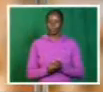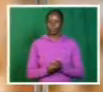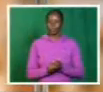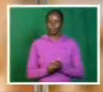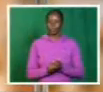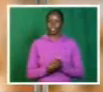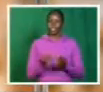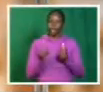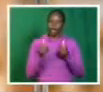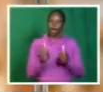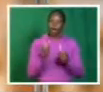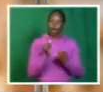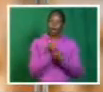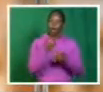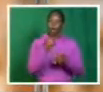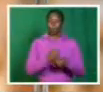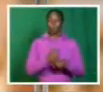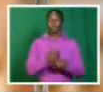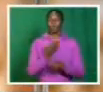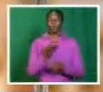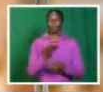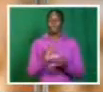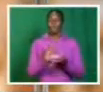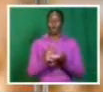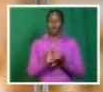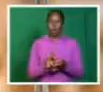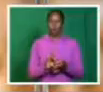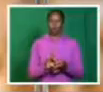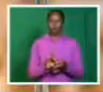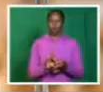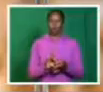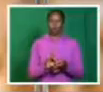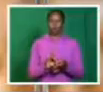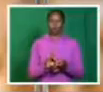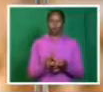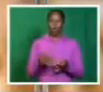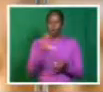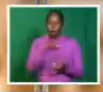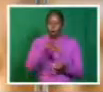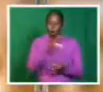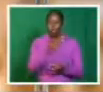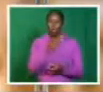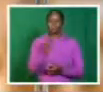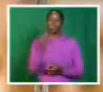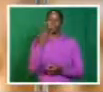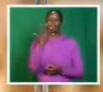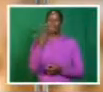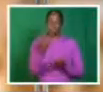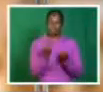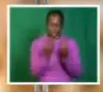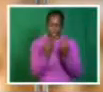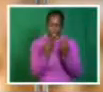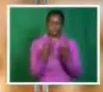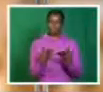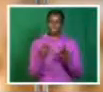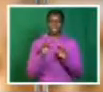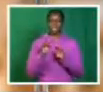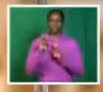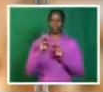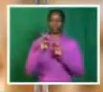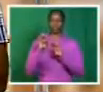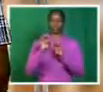Good day, viewers at home. A special greeting to all the Igcse mathematics